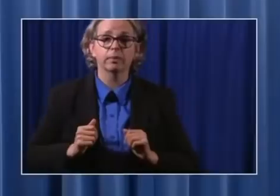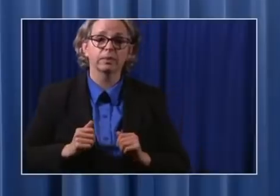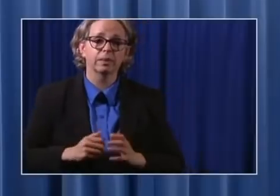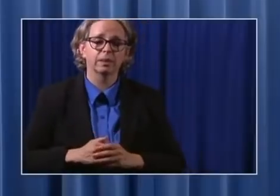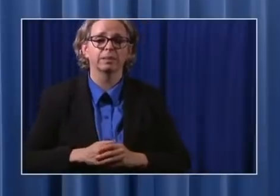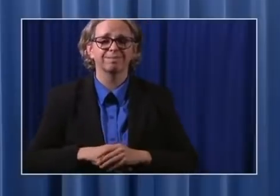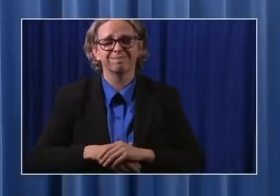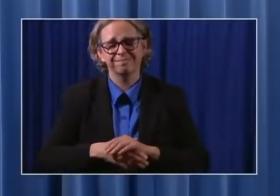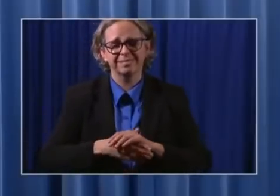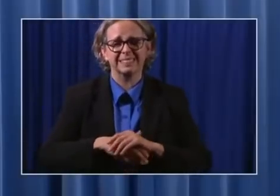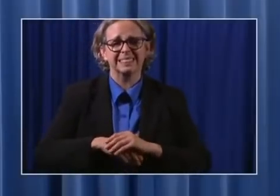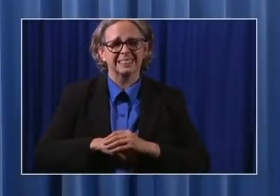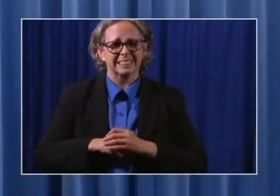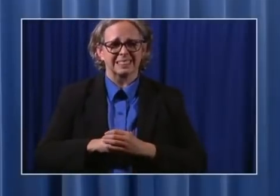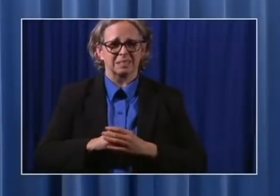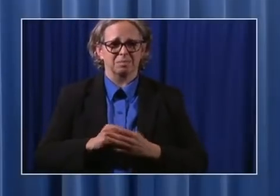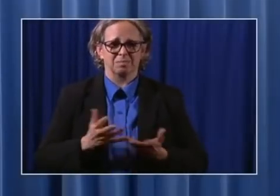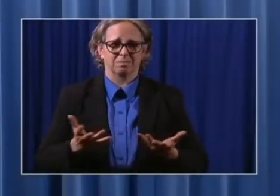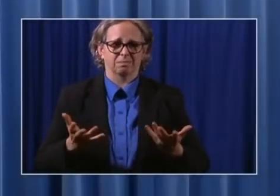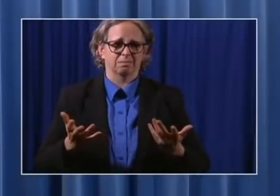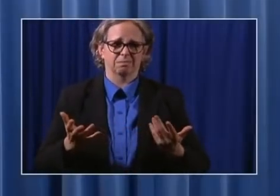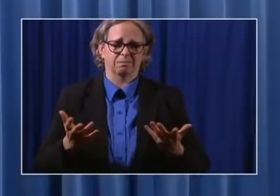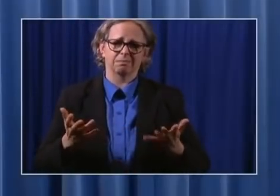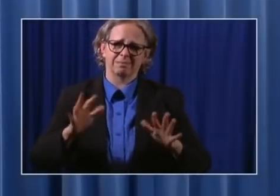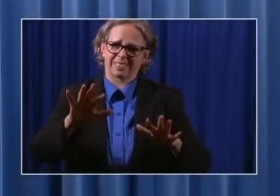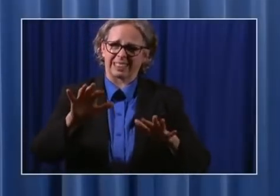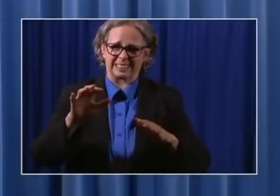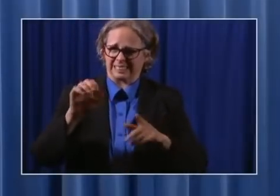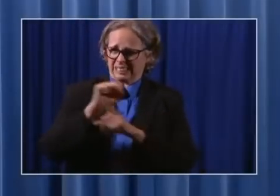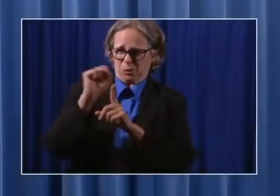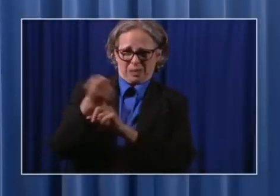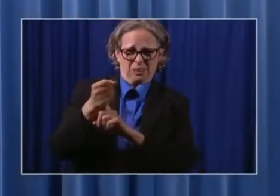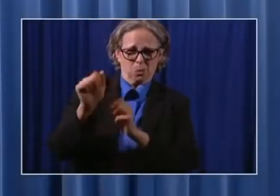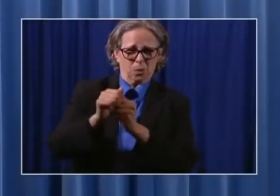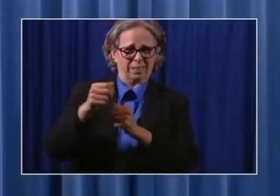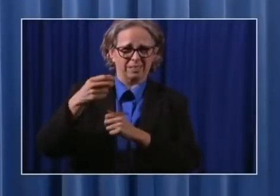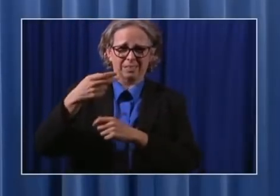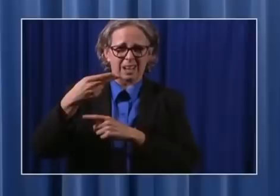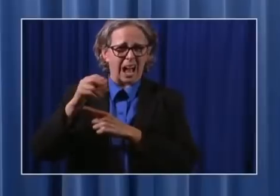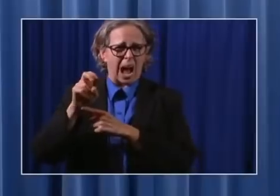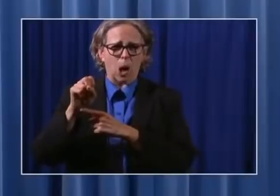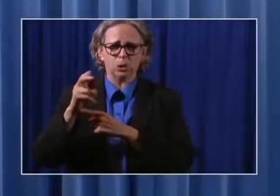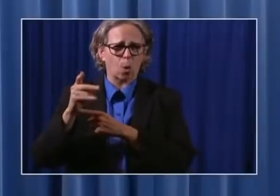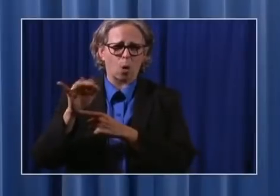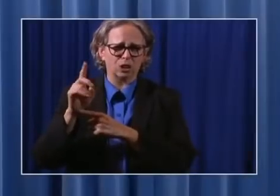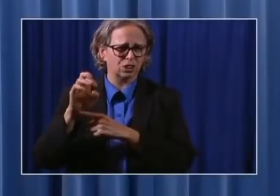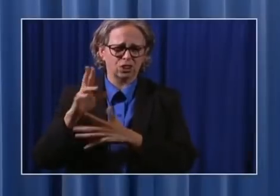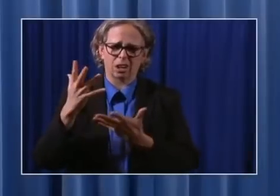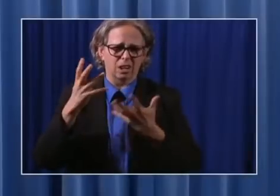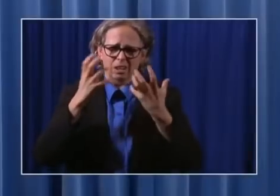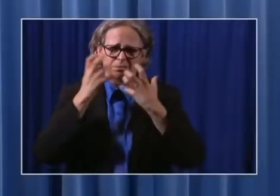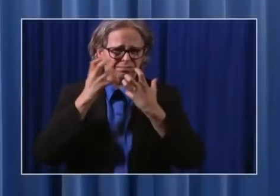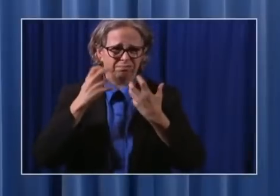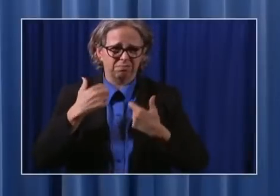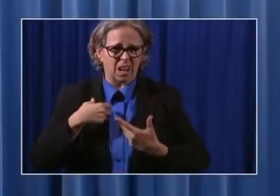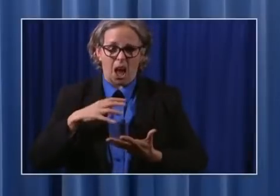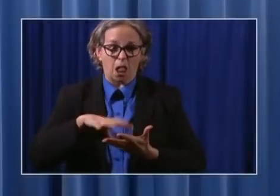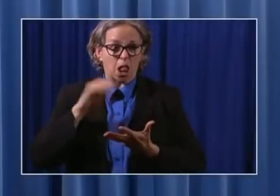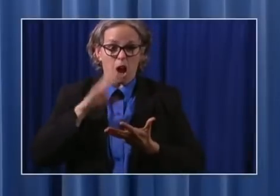this hit all of us, I think, just out of the blue. I mean, I found out when everybody else found out that